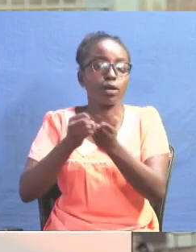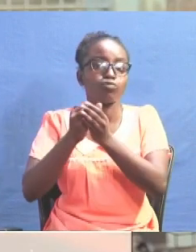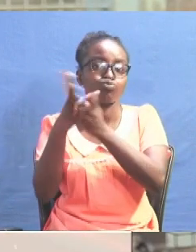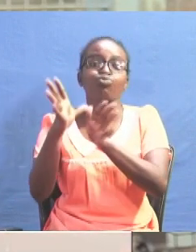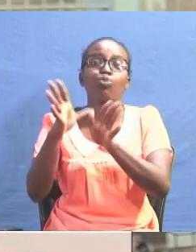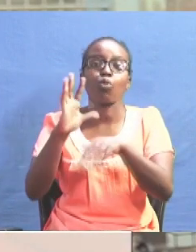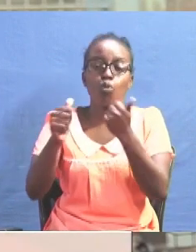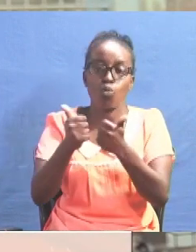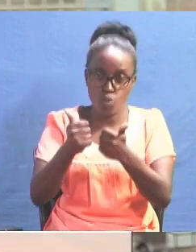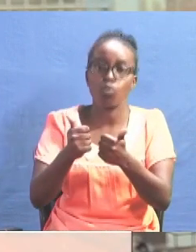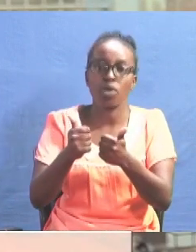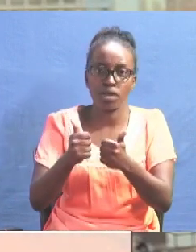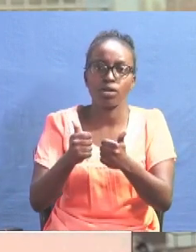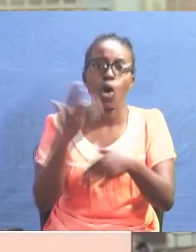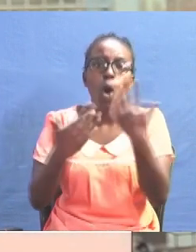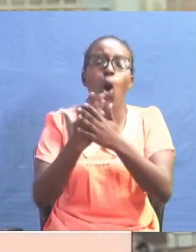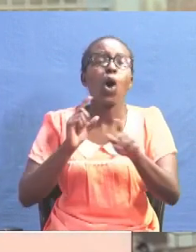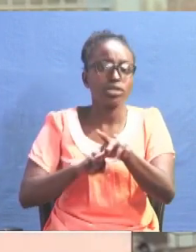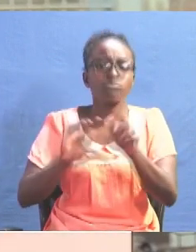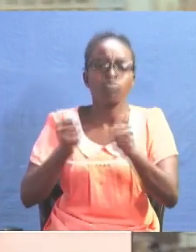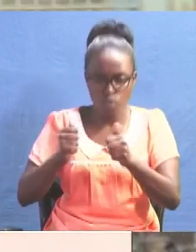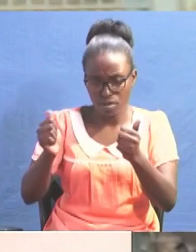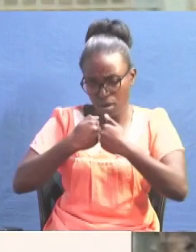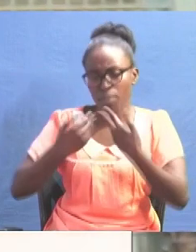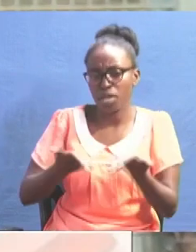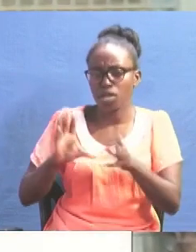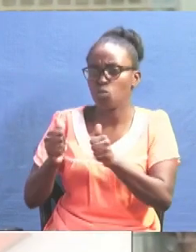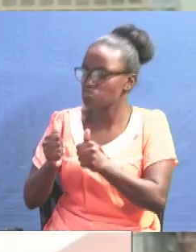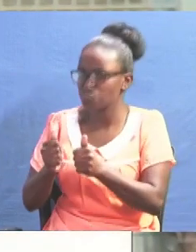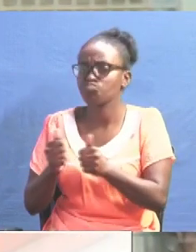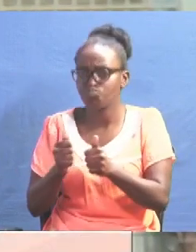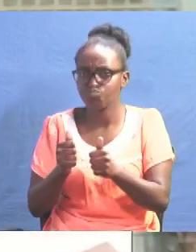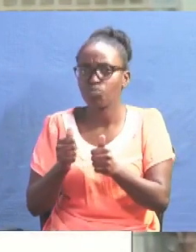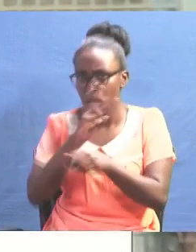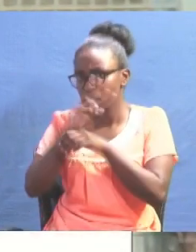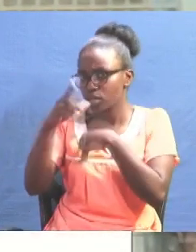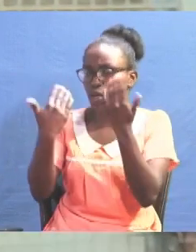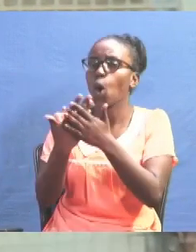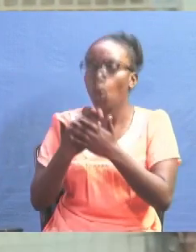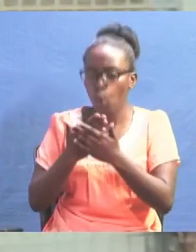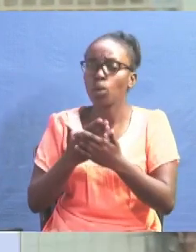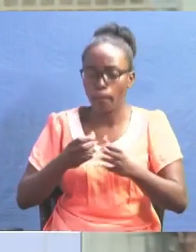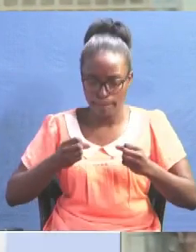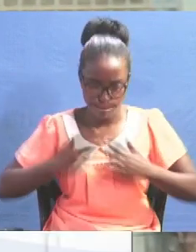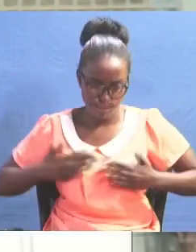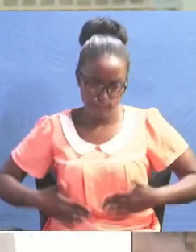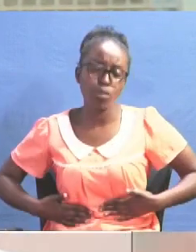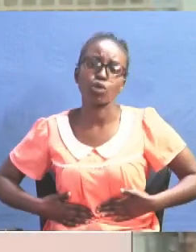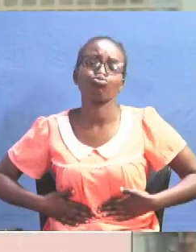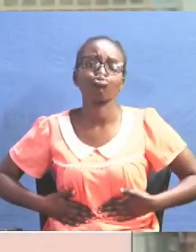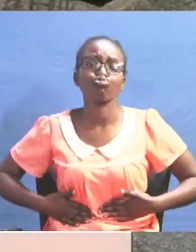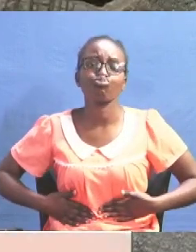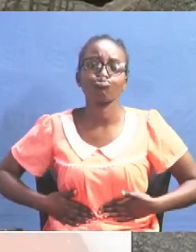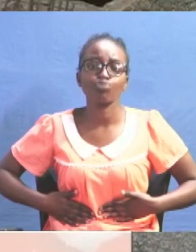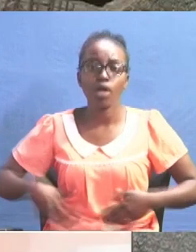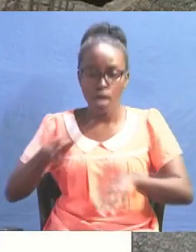what is happening here and there again, because we are seeing many of the bodies which are being found